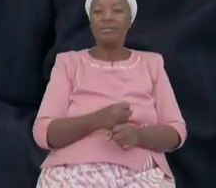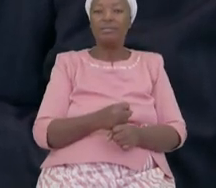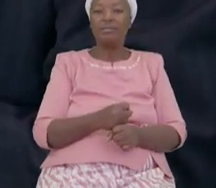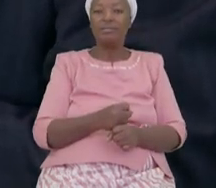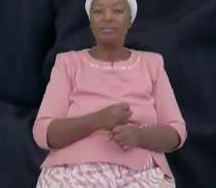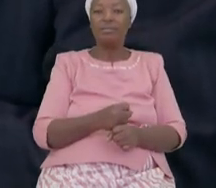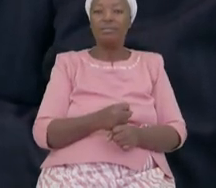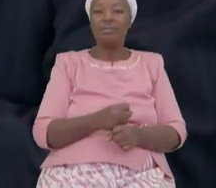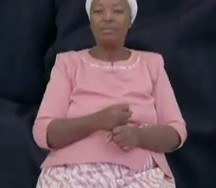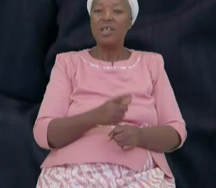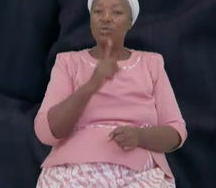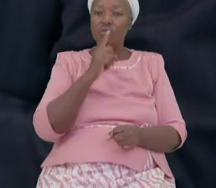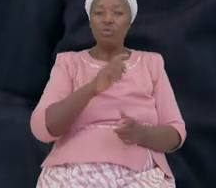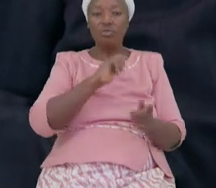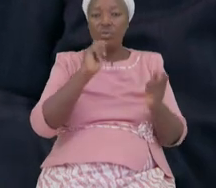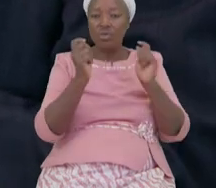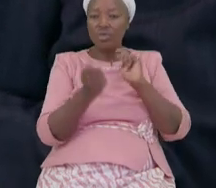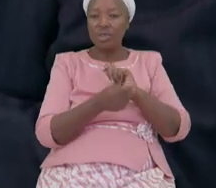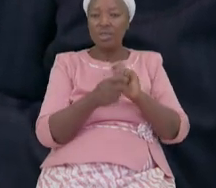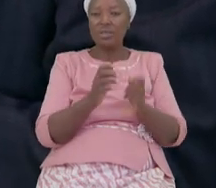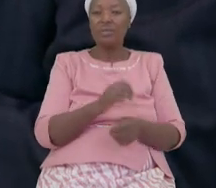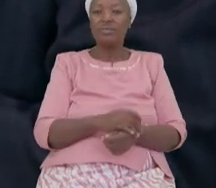definite change,